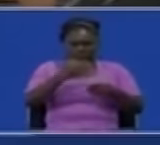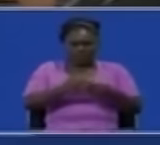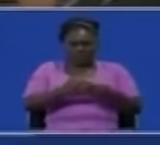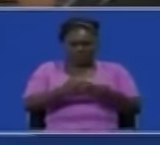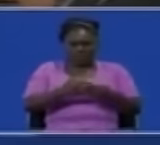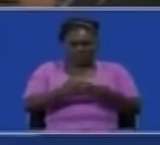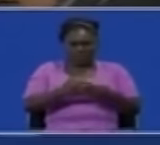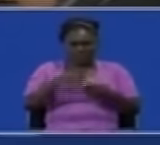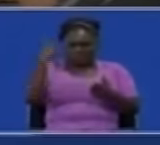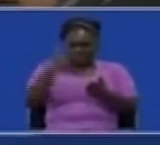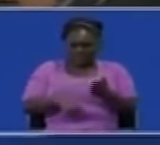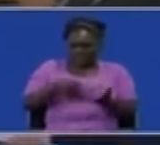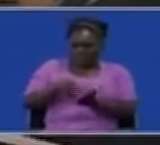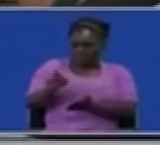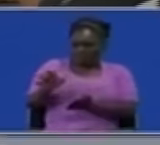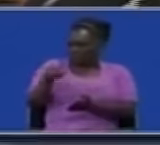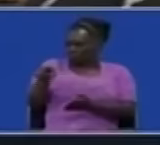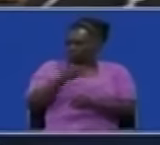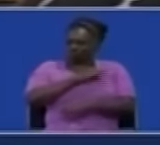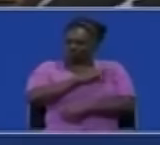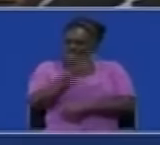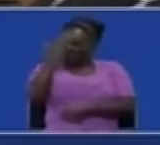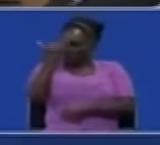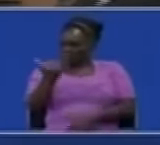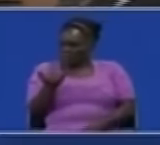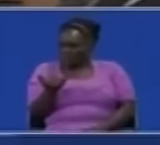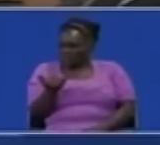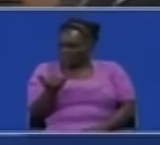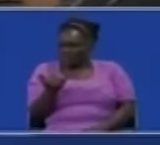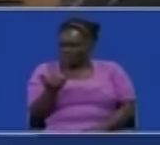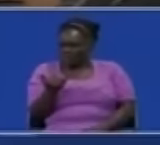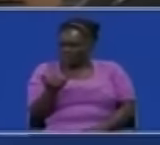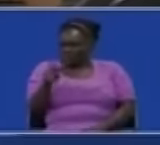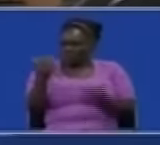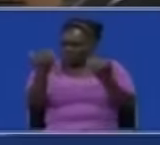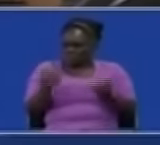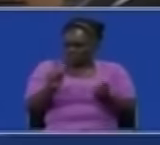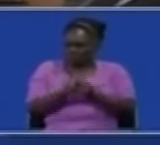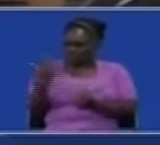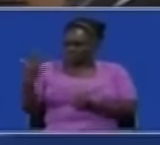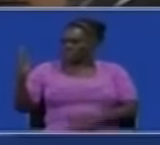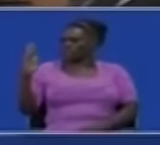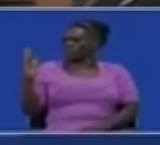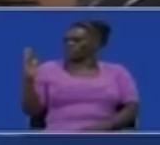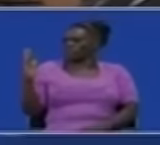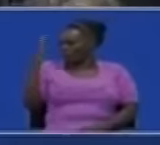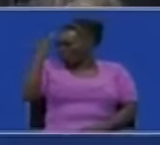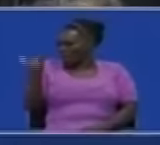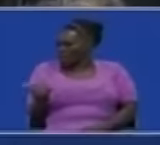as taxpayers pay for you? What are you afraid of? Why do you need 15 bodyguards? Are you a head of state or